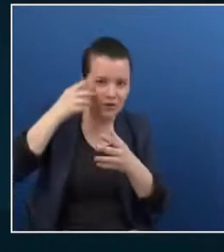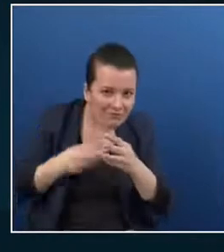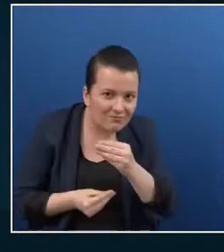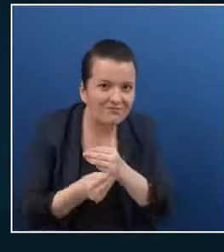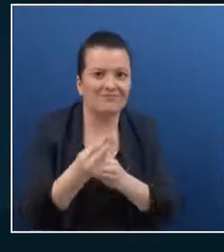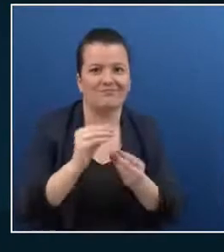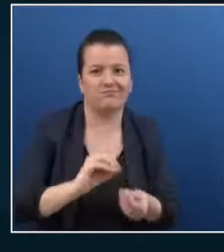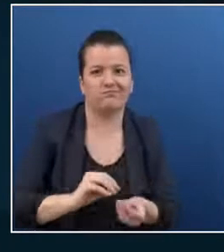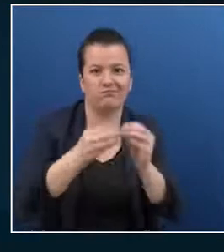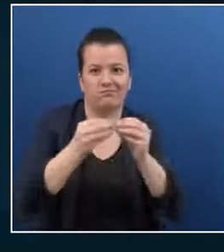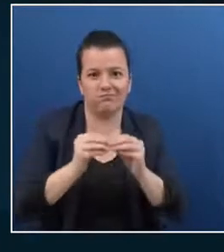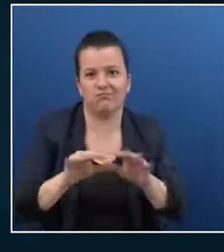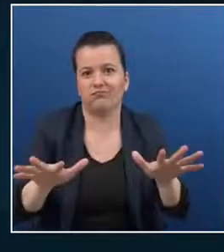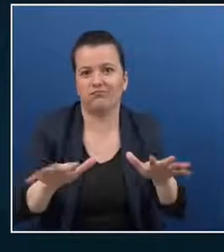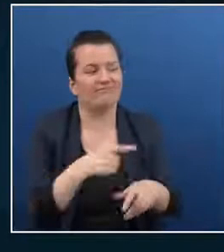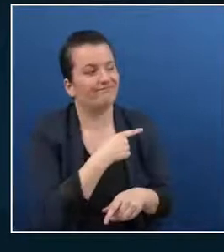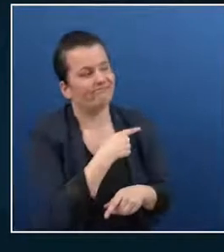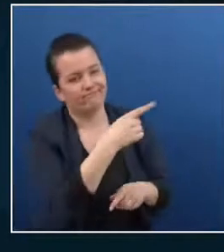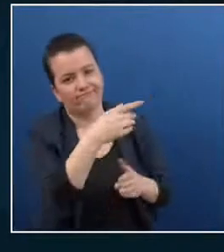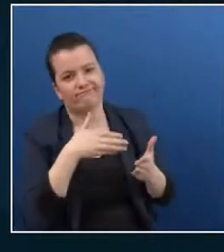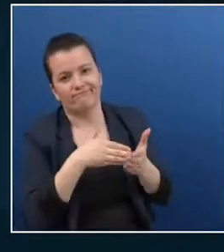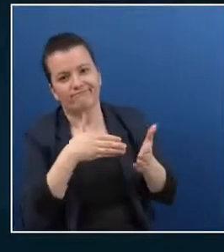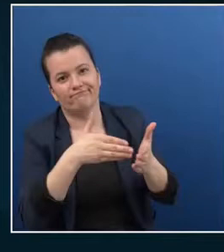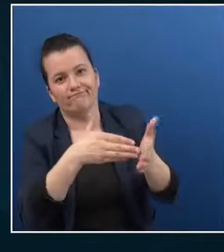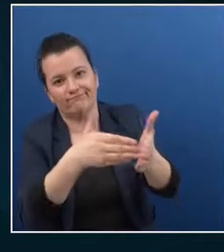the scientific developer solutioning world.